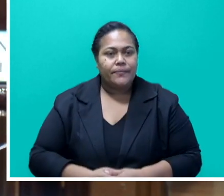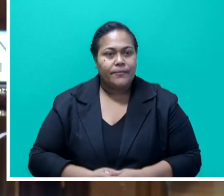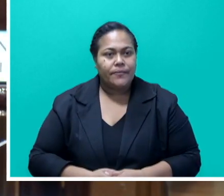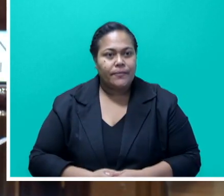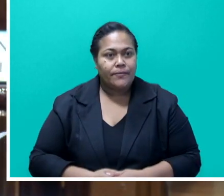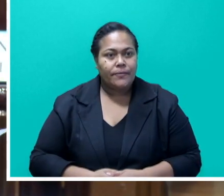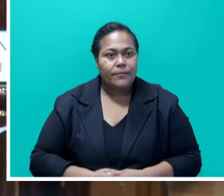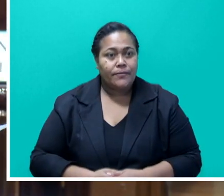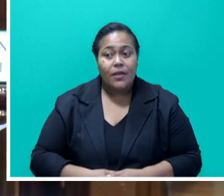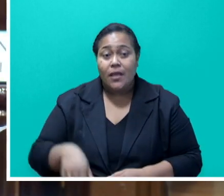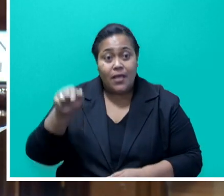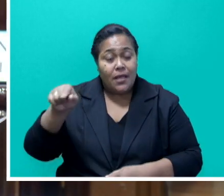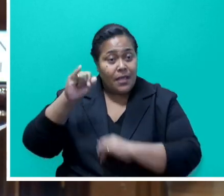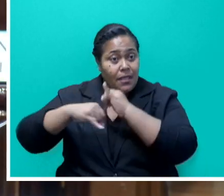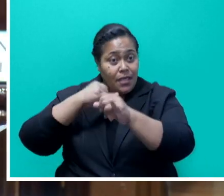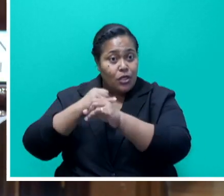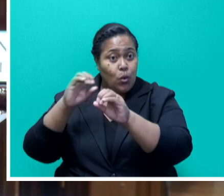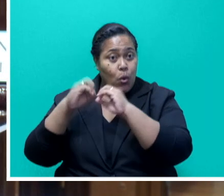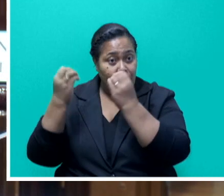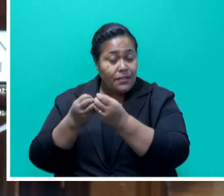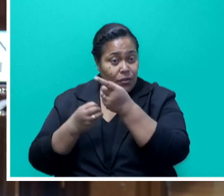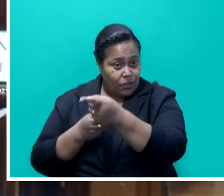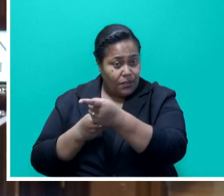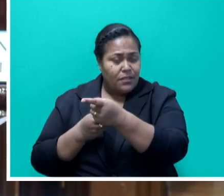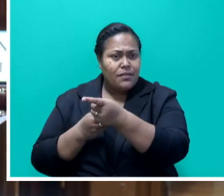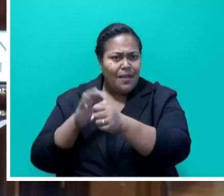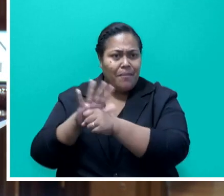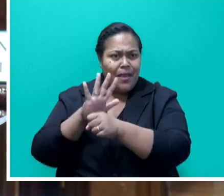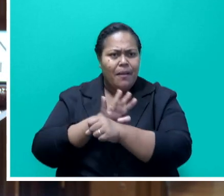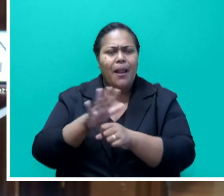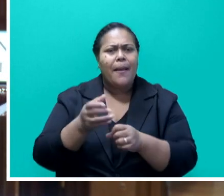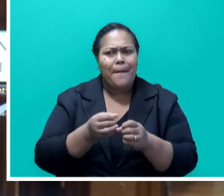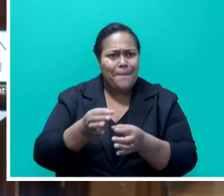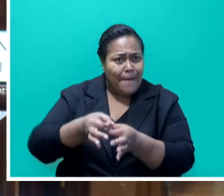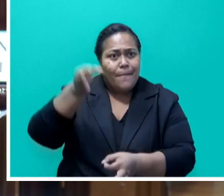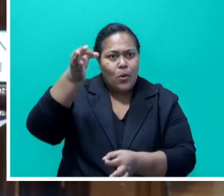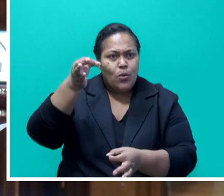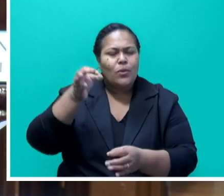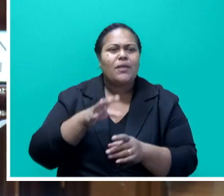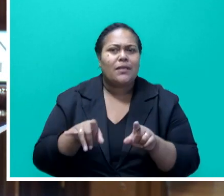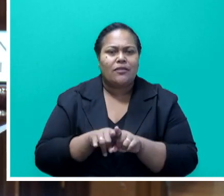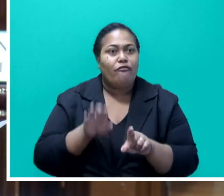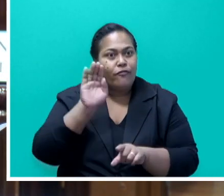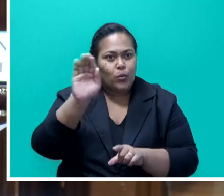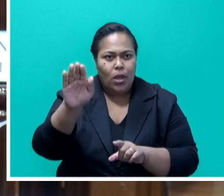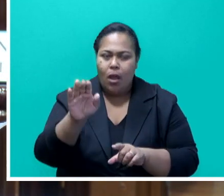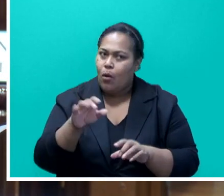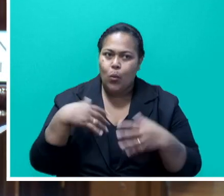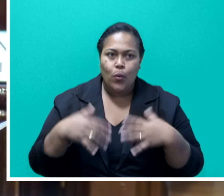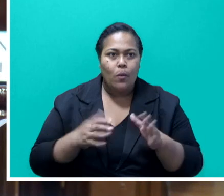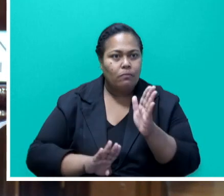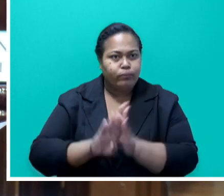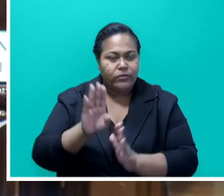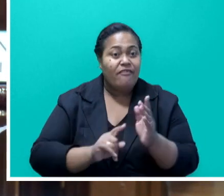This international organization posts bamboo as the tradition of the future. It's one of the fastest growing